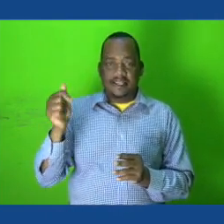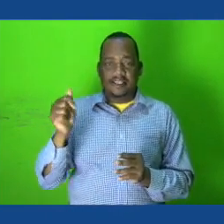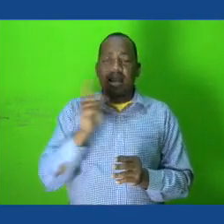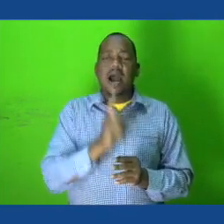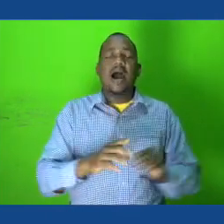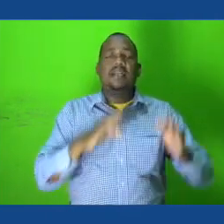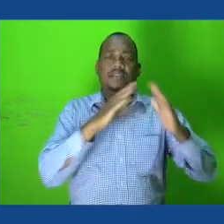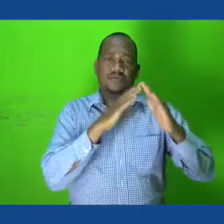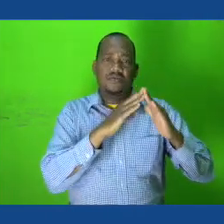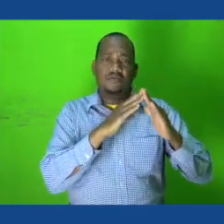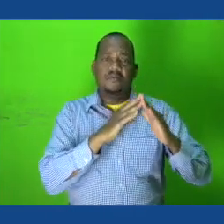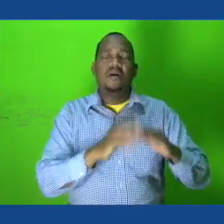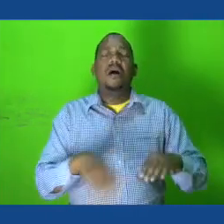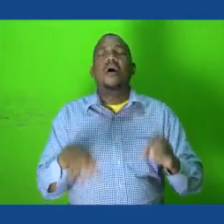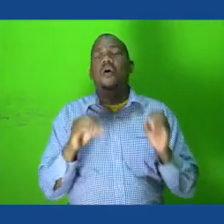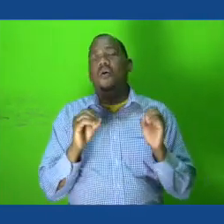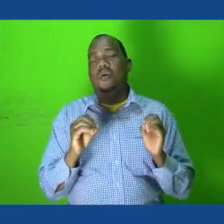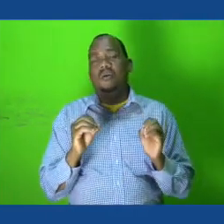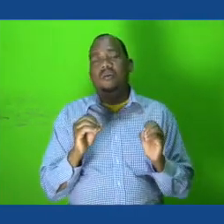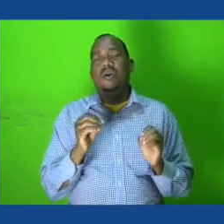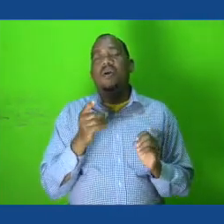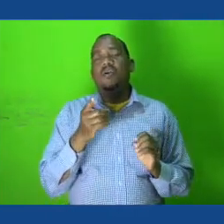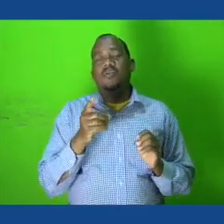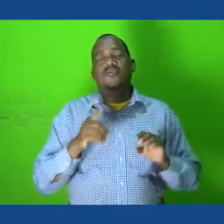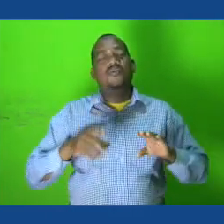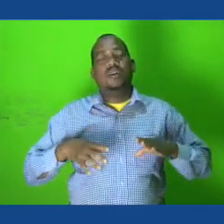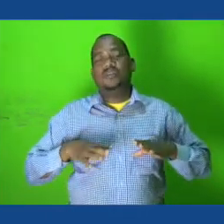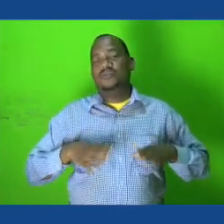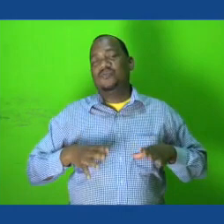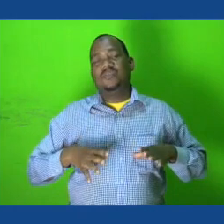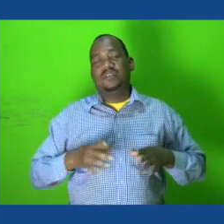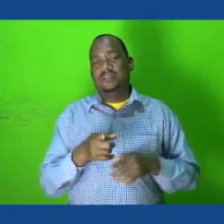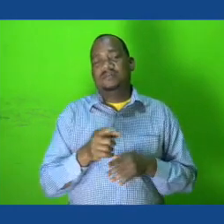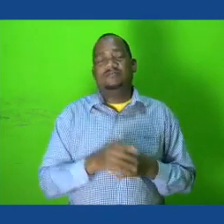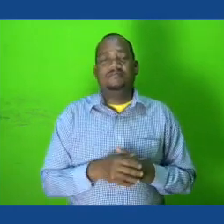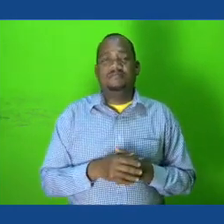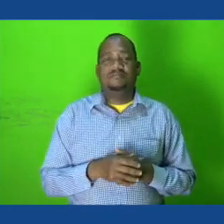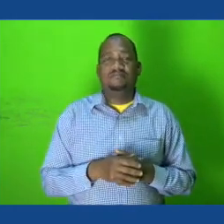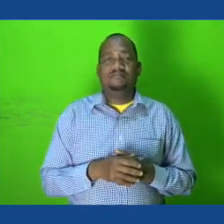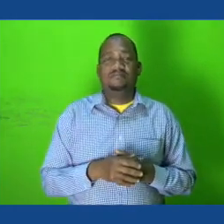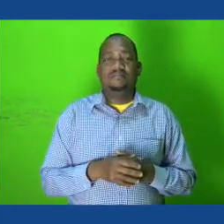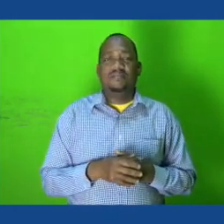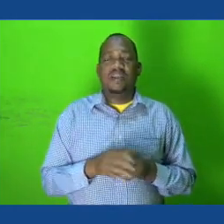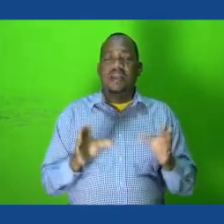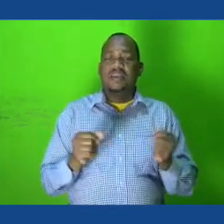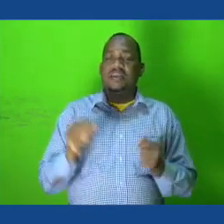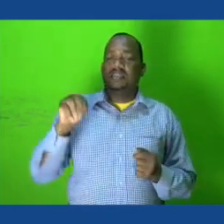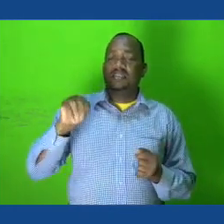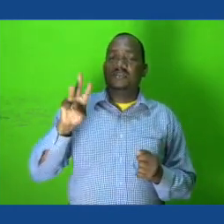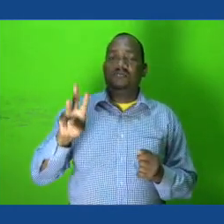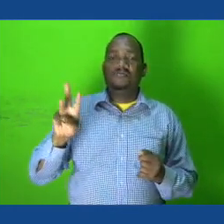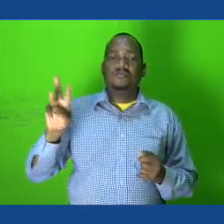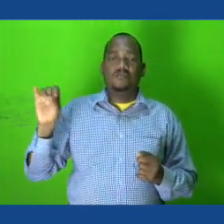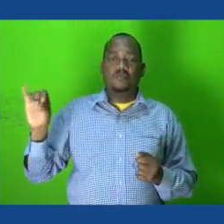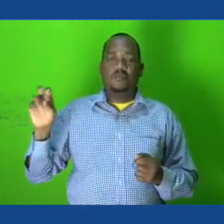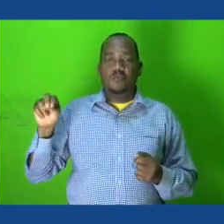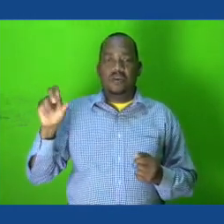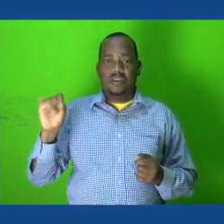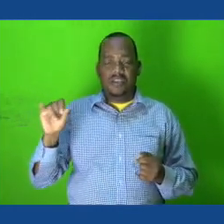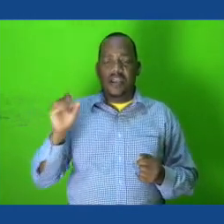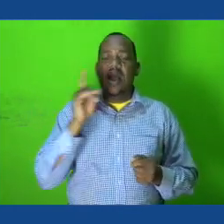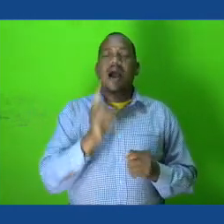Janet, at home. Whoa, you are joking. Yes,